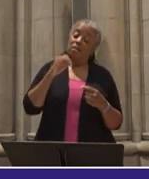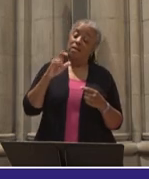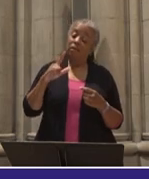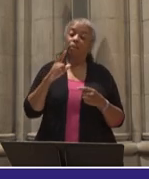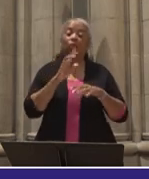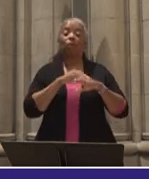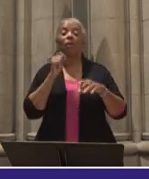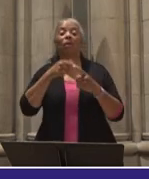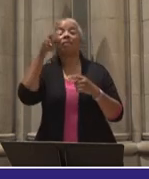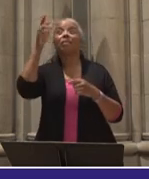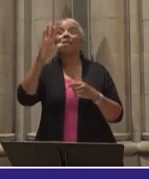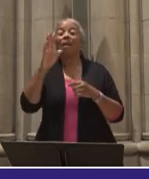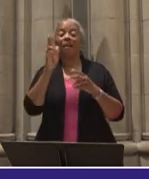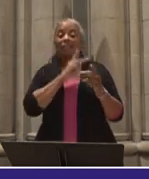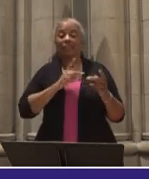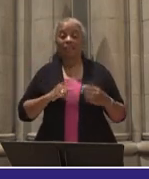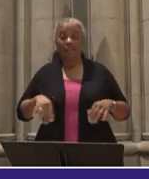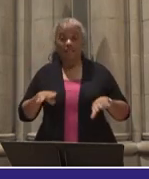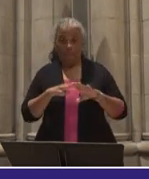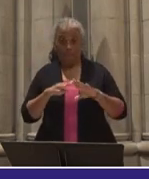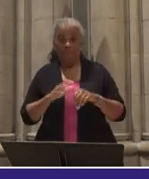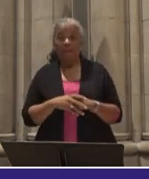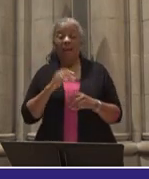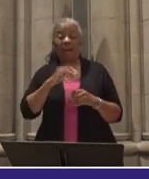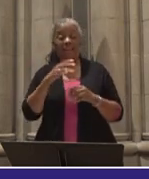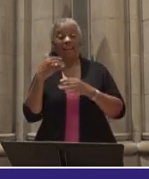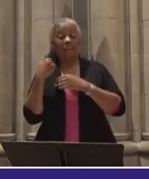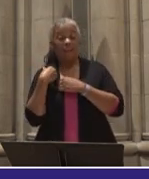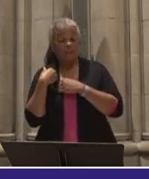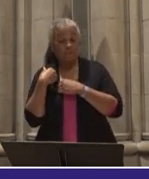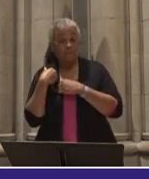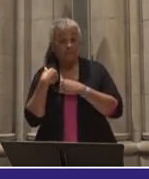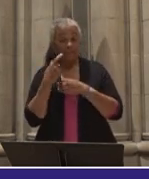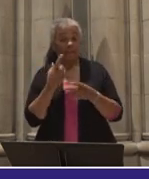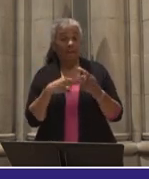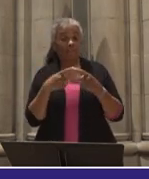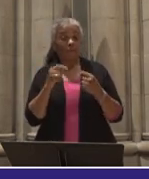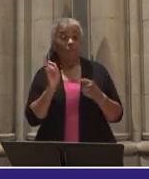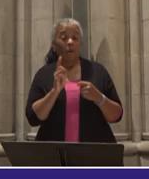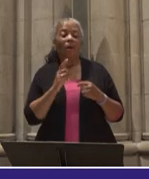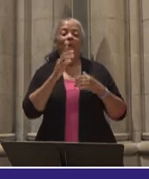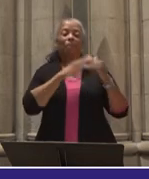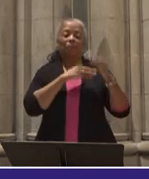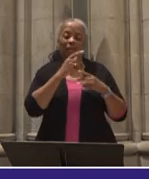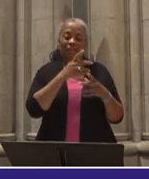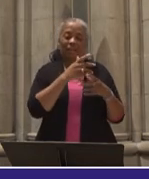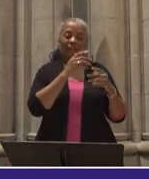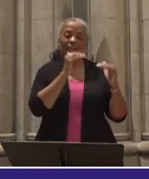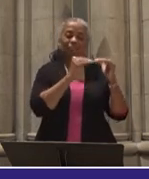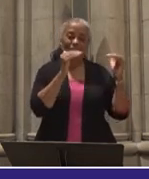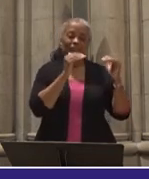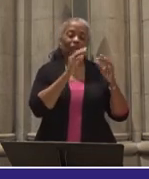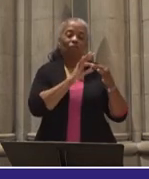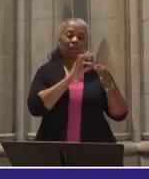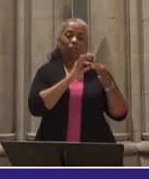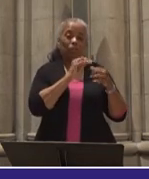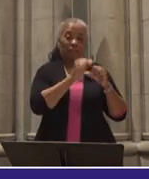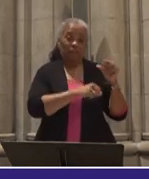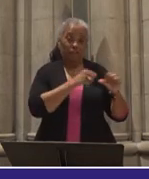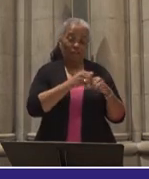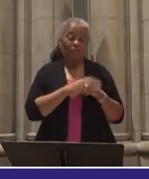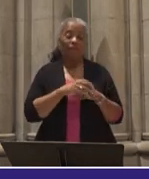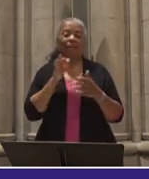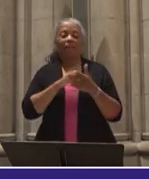kingdom. And such accountability is grounded in building just relationships with one another, hence